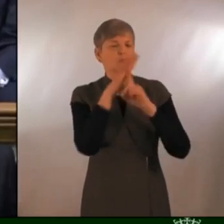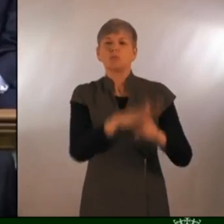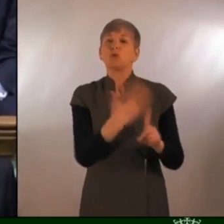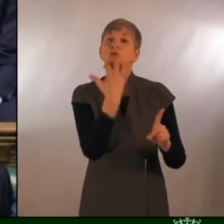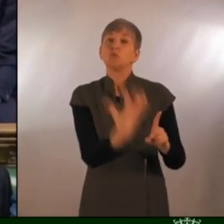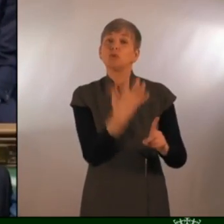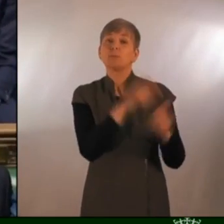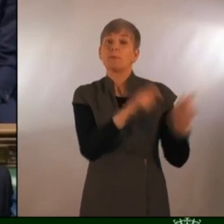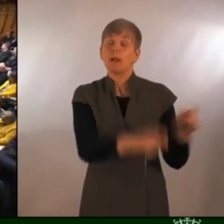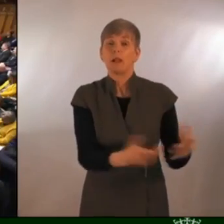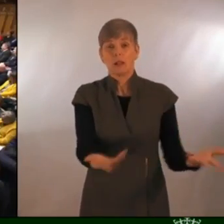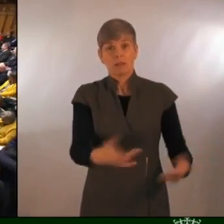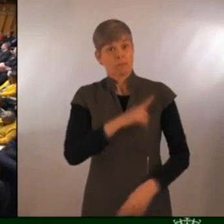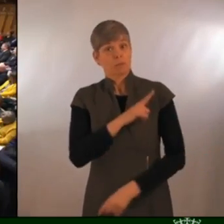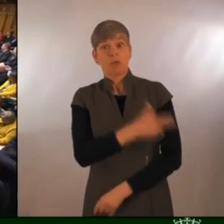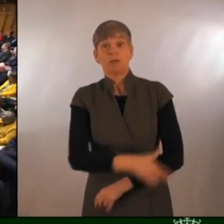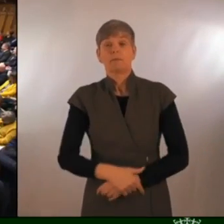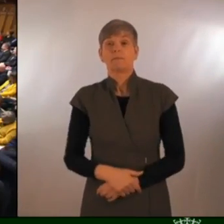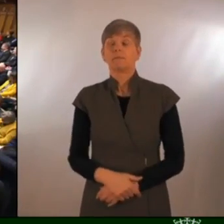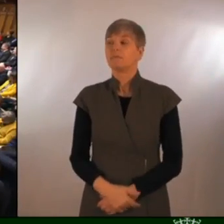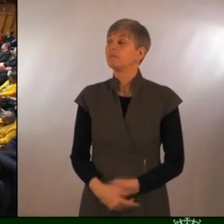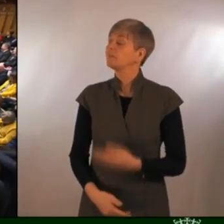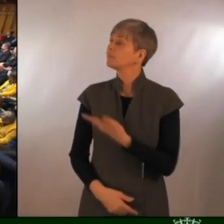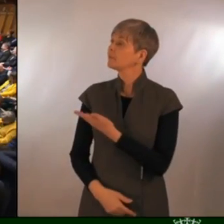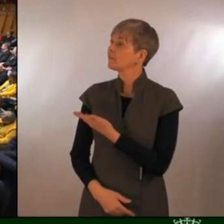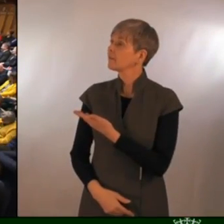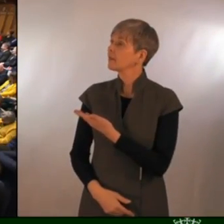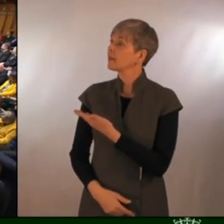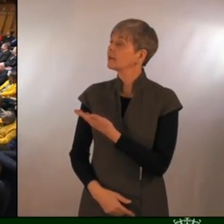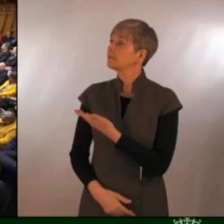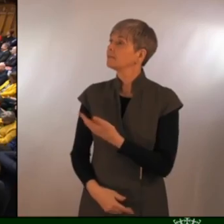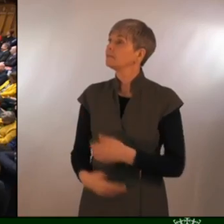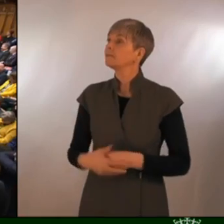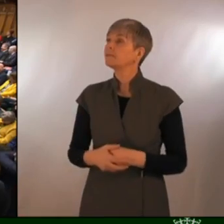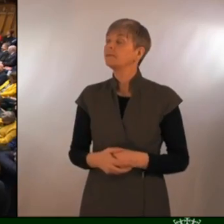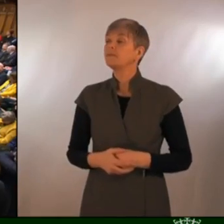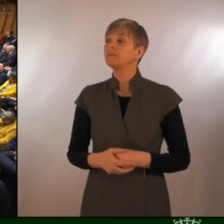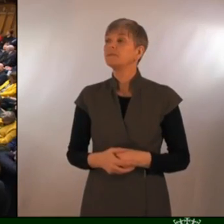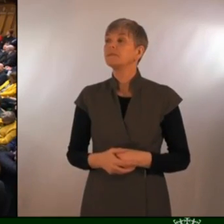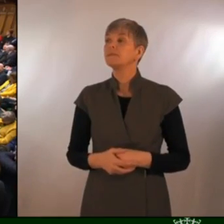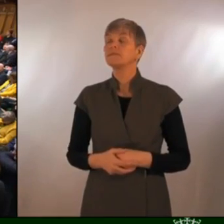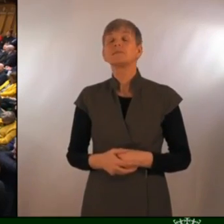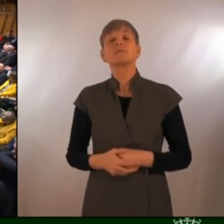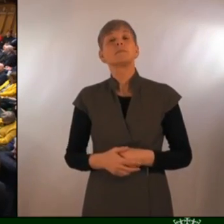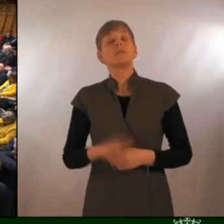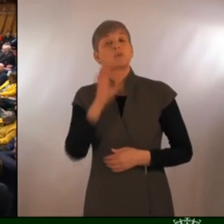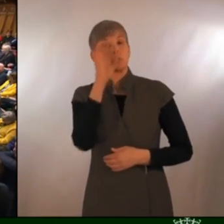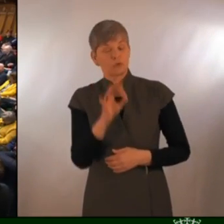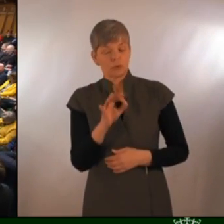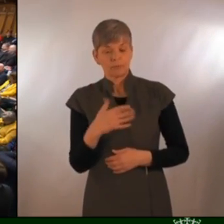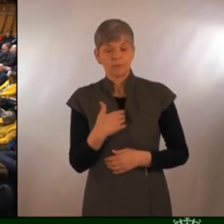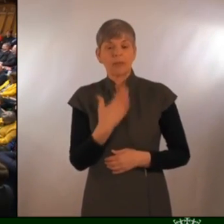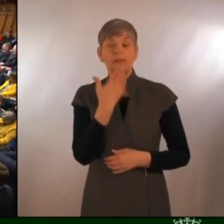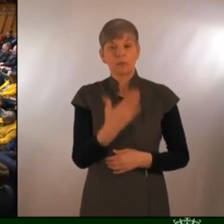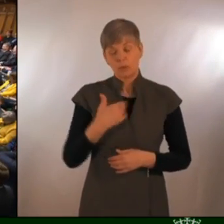Party. The old Boris. Thank you very much, Mr. Speaker. My right honourable friend, the Prime Minister,